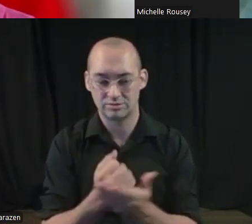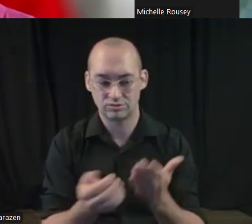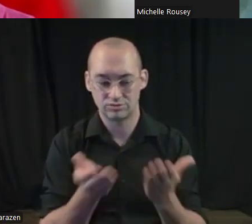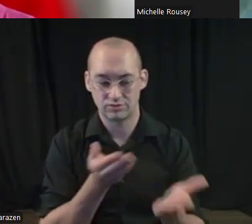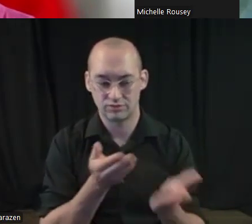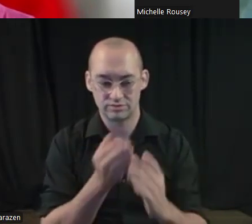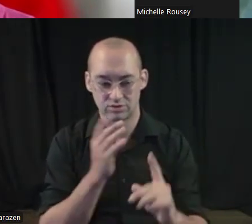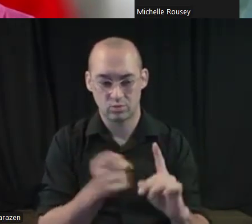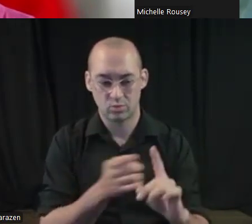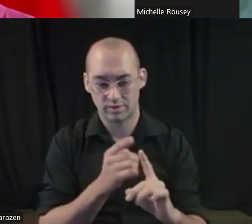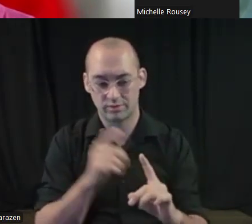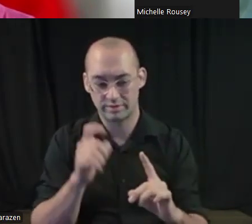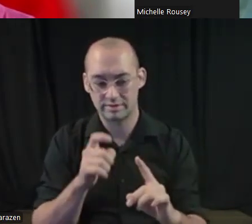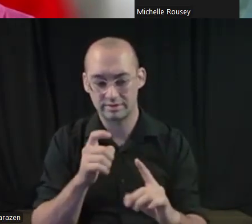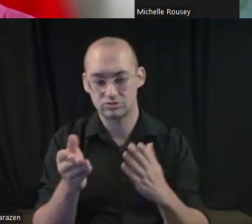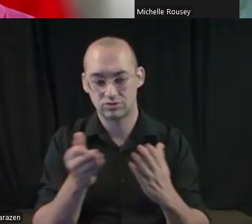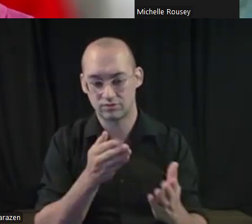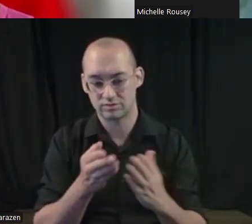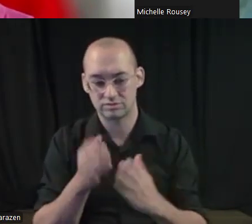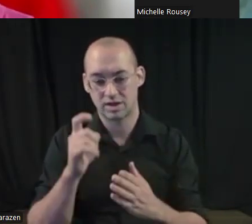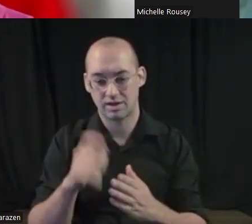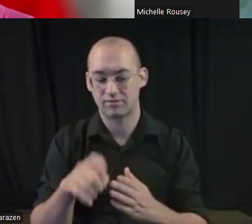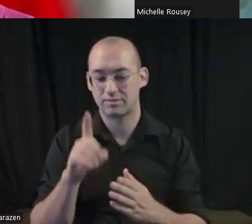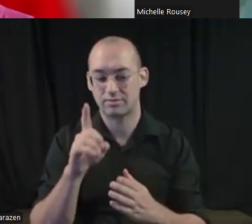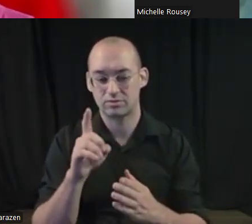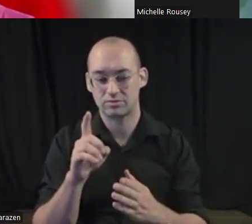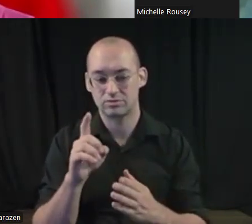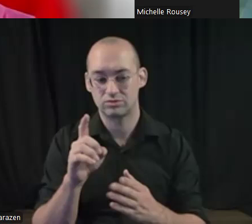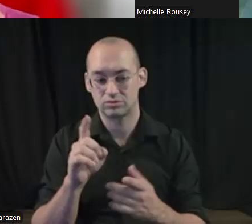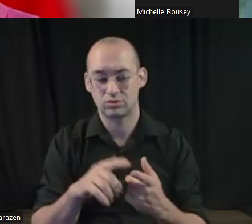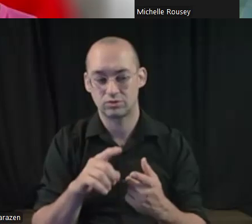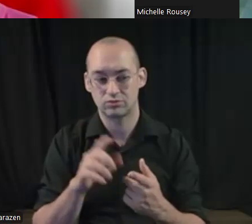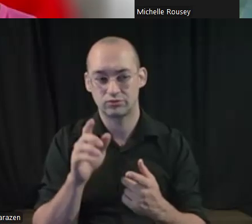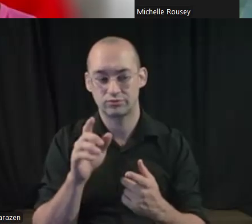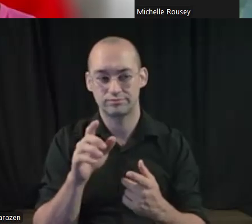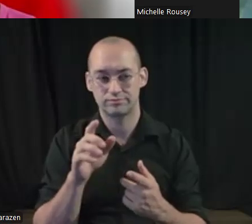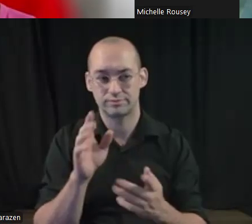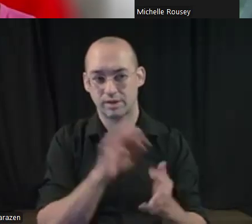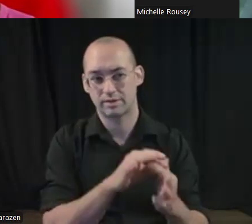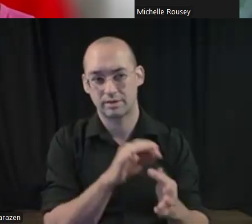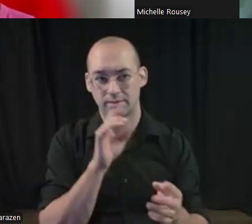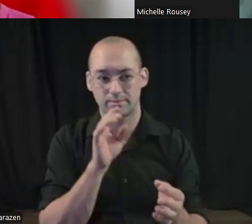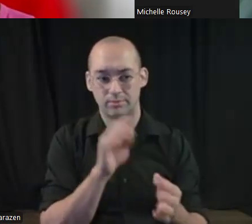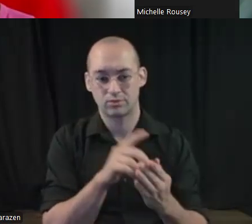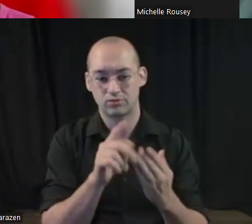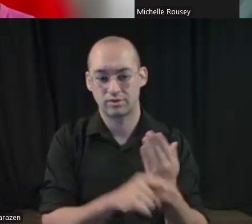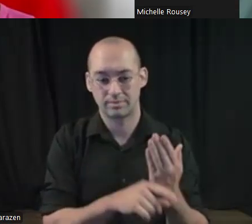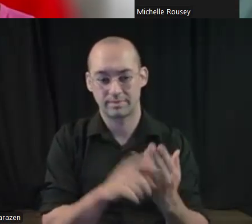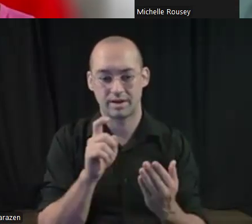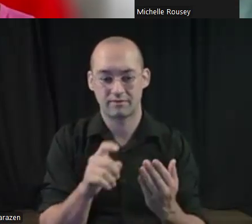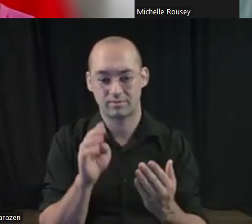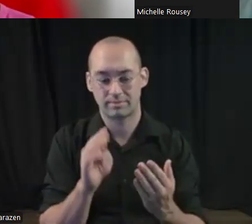services, you want to be able to reach to a program or service and have it to be